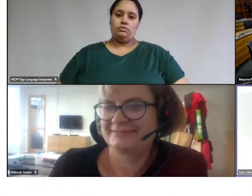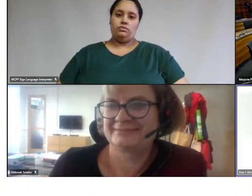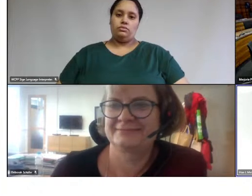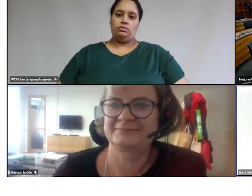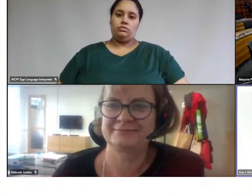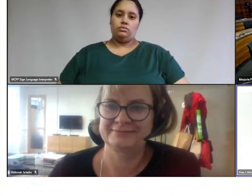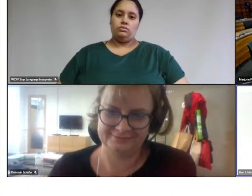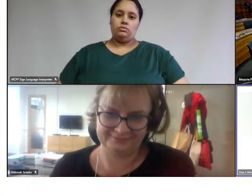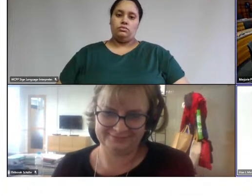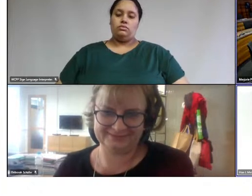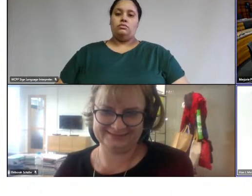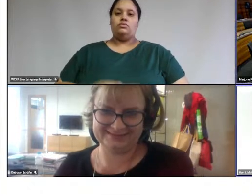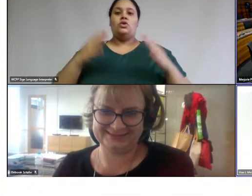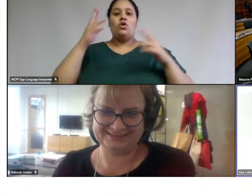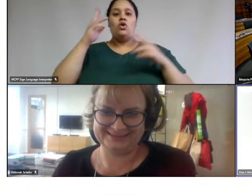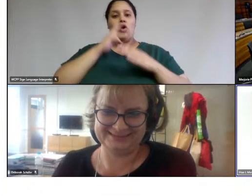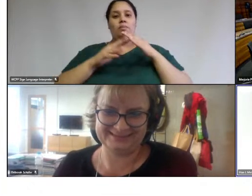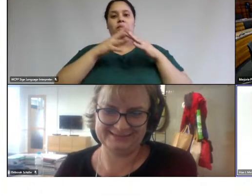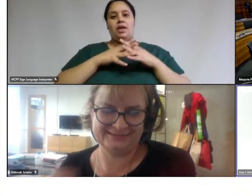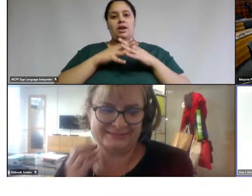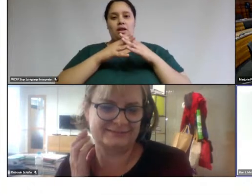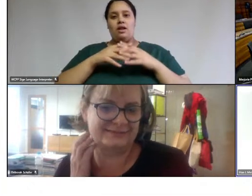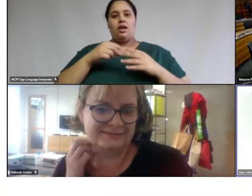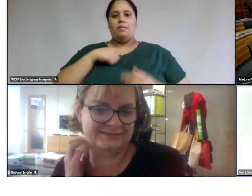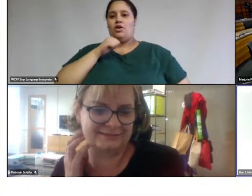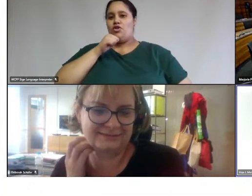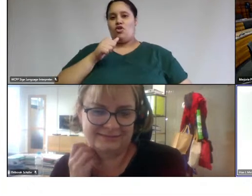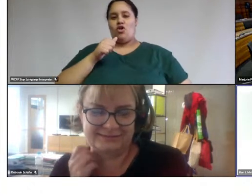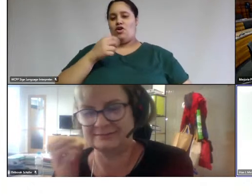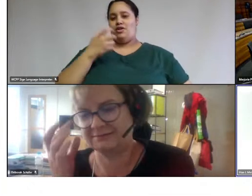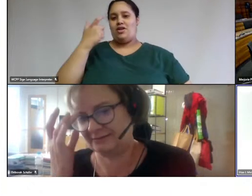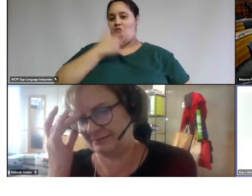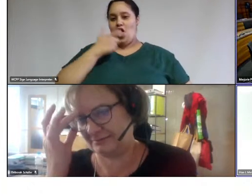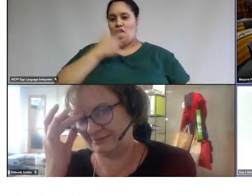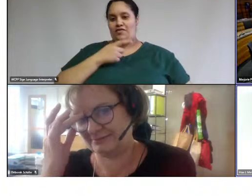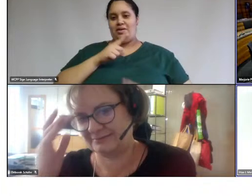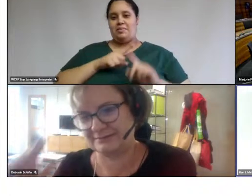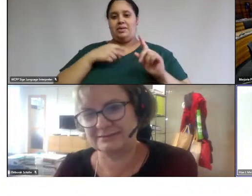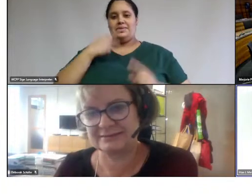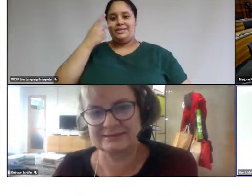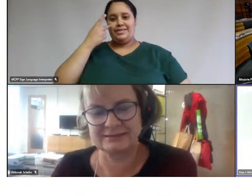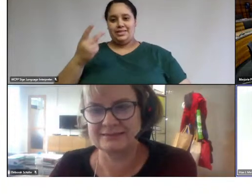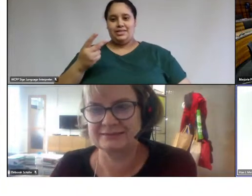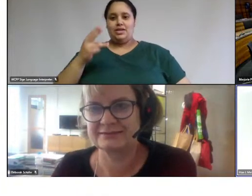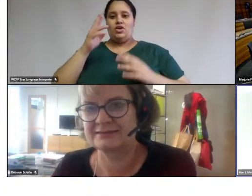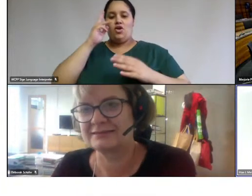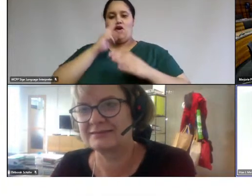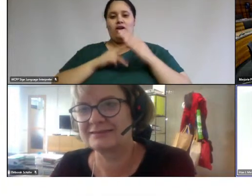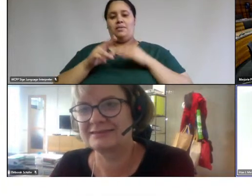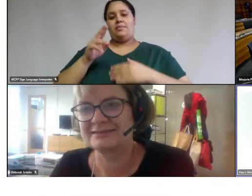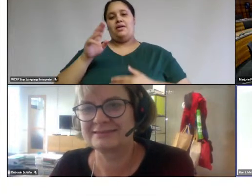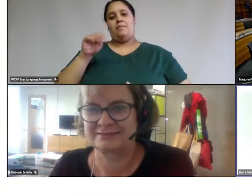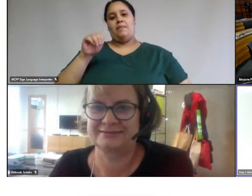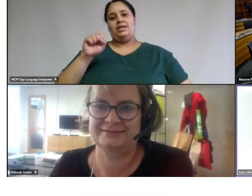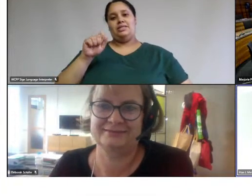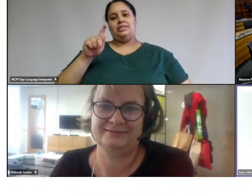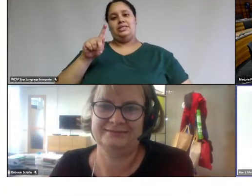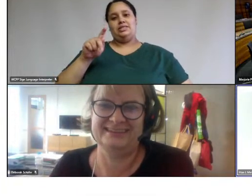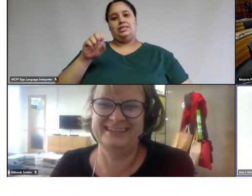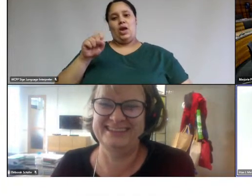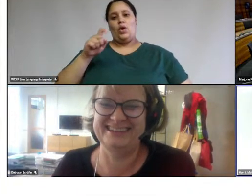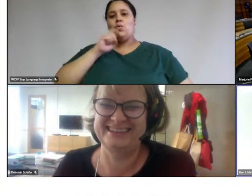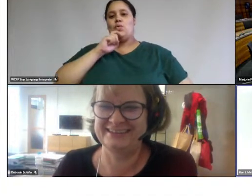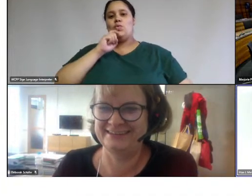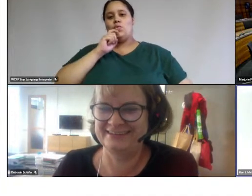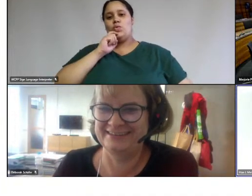I'm not laughing at you. You know, these emojis of clapping hands. I see Honorable Maseko, you know,